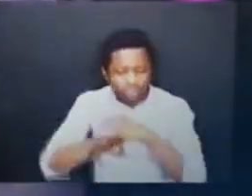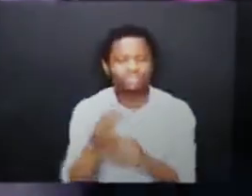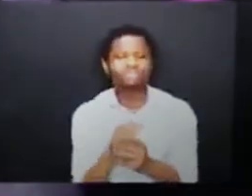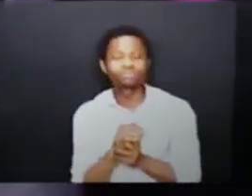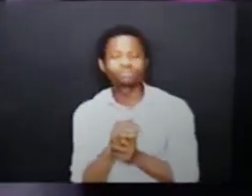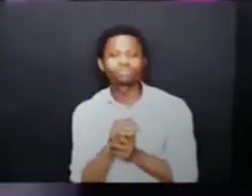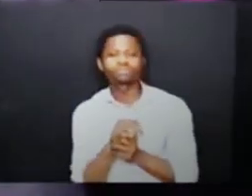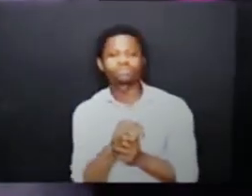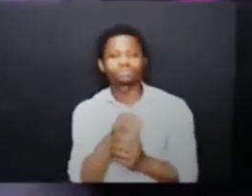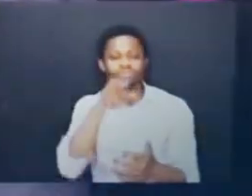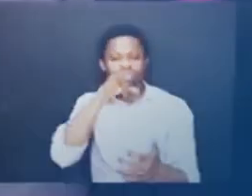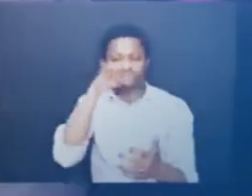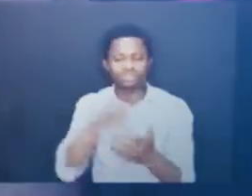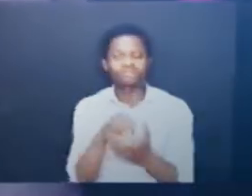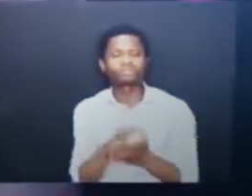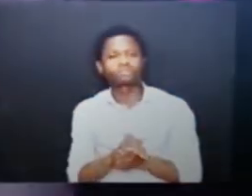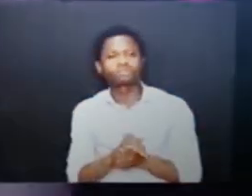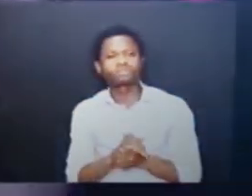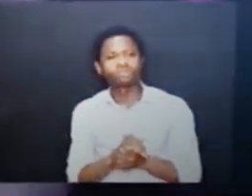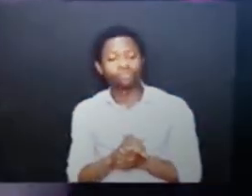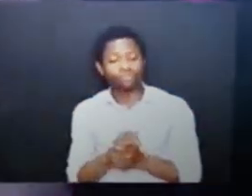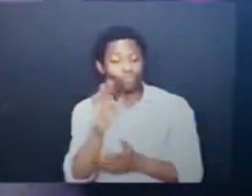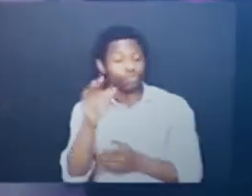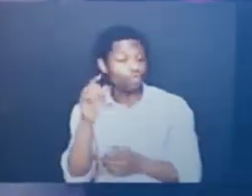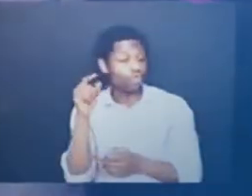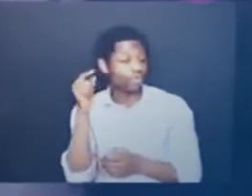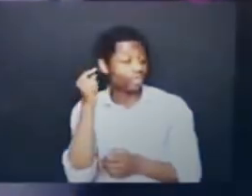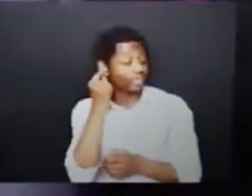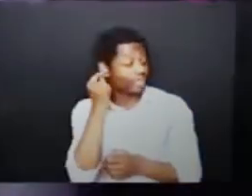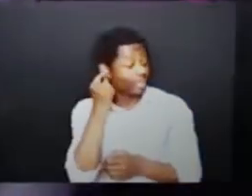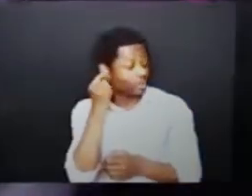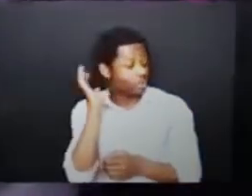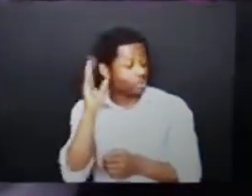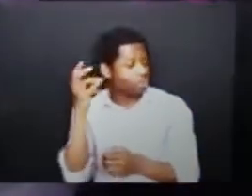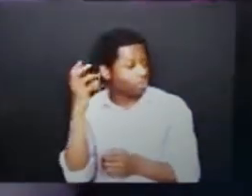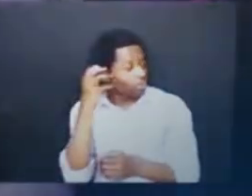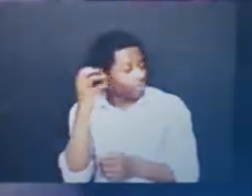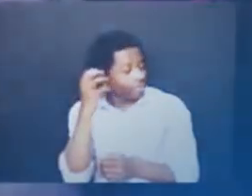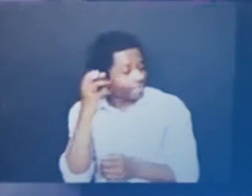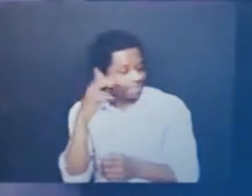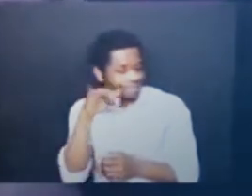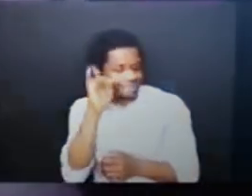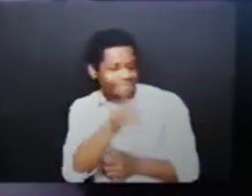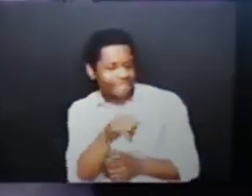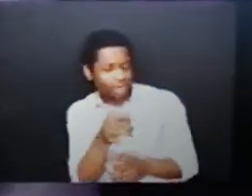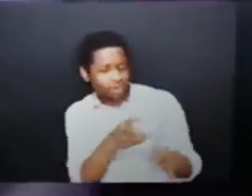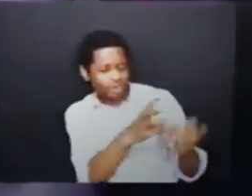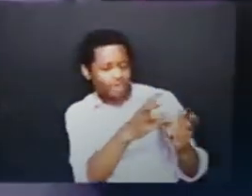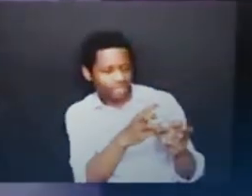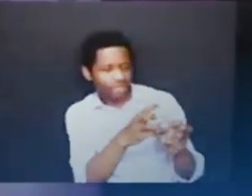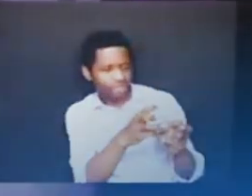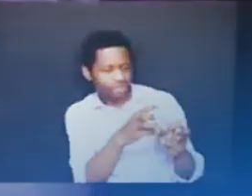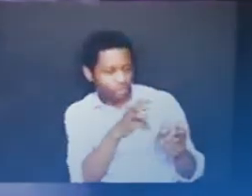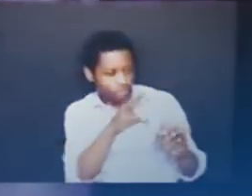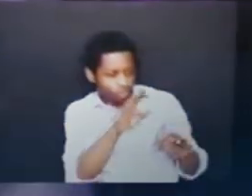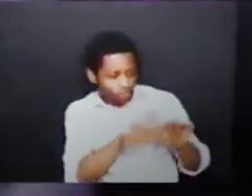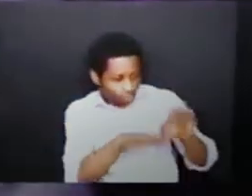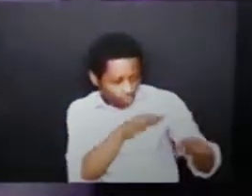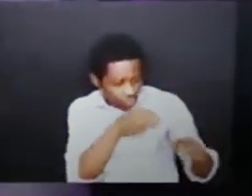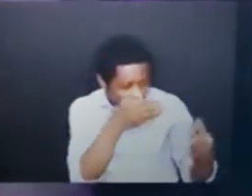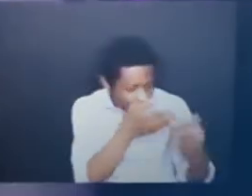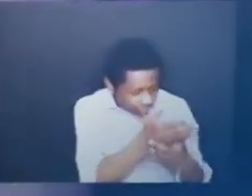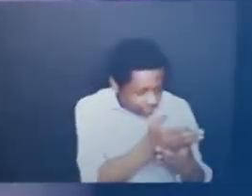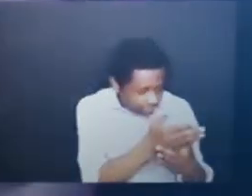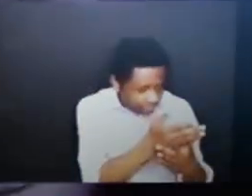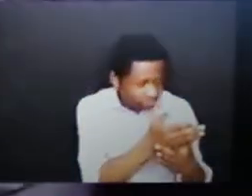Na waso enso beti wachi ensembi se ye ni kwan se momfa nifa o se